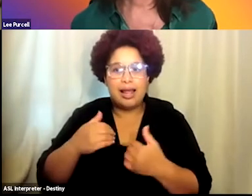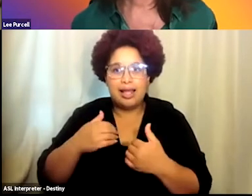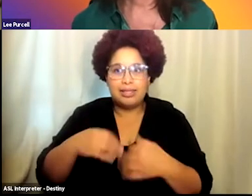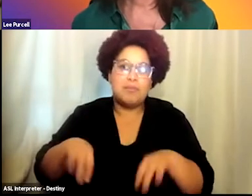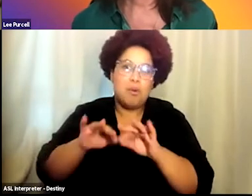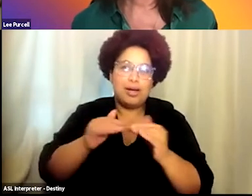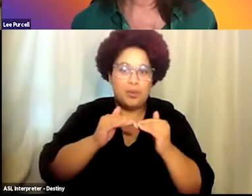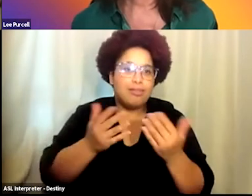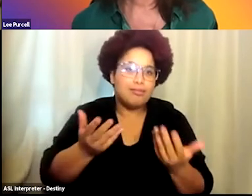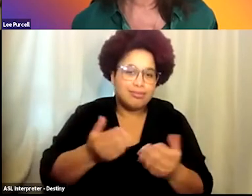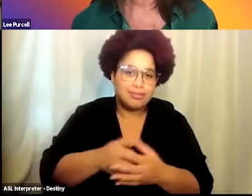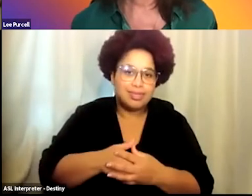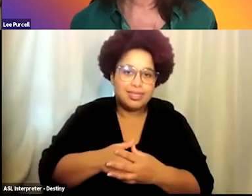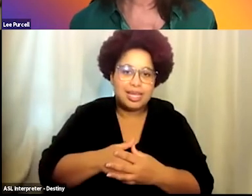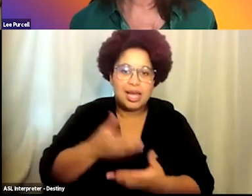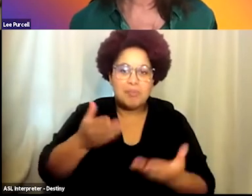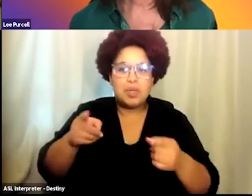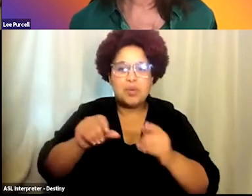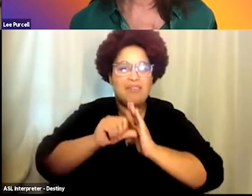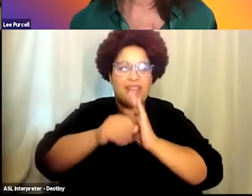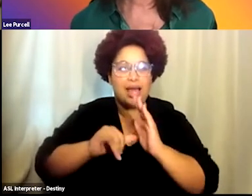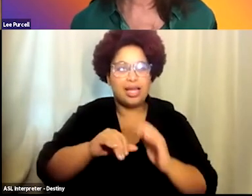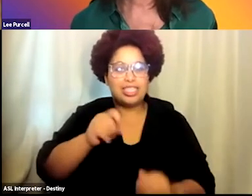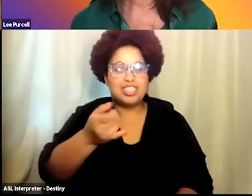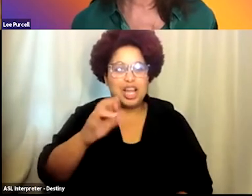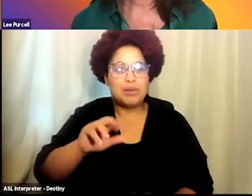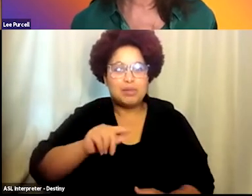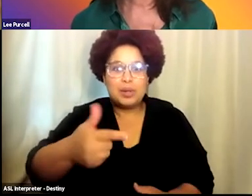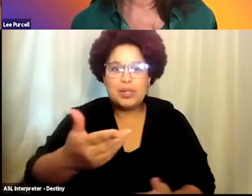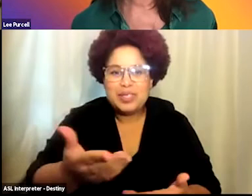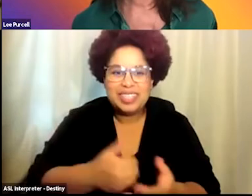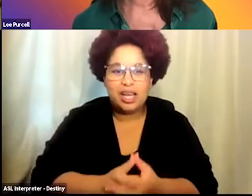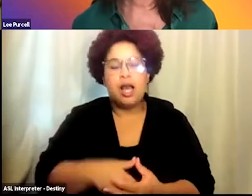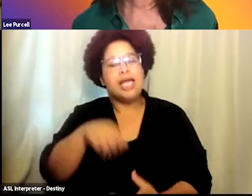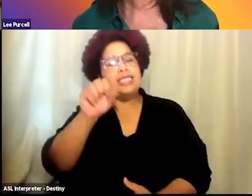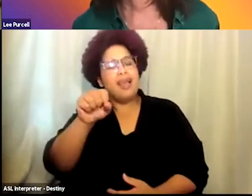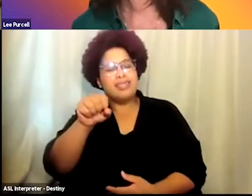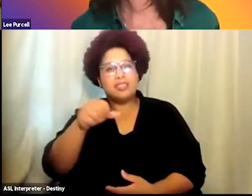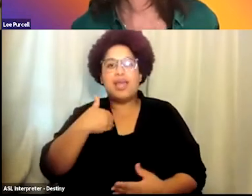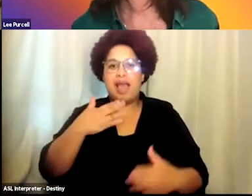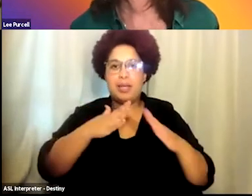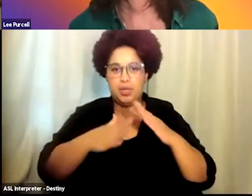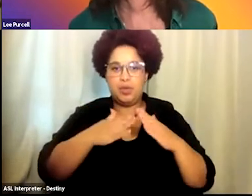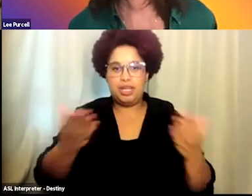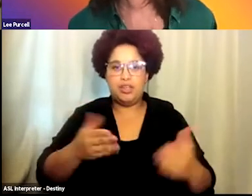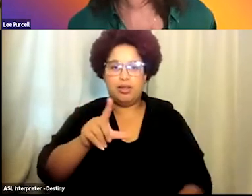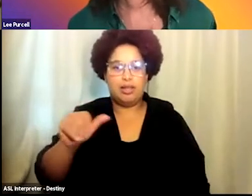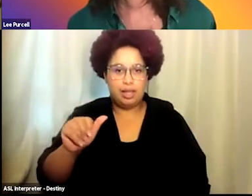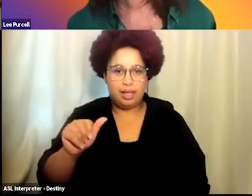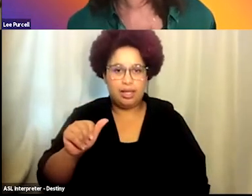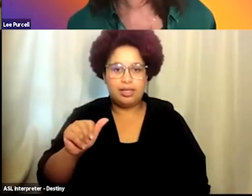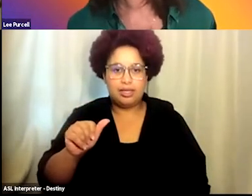you can maybe amplify that. Sheri, I was just going to come to ask you. Yeah, we have a community in Los Angeles, and